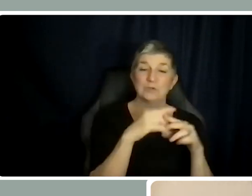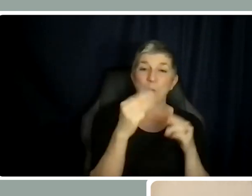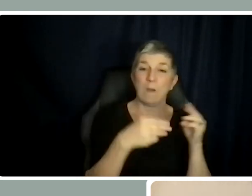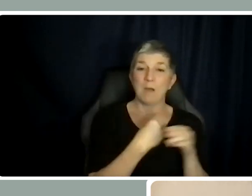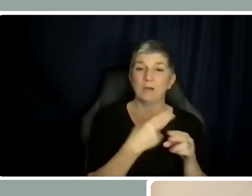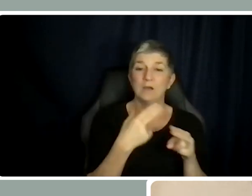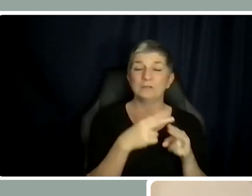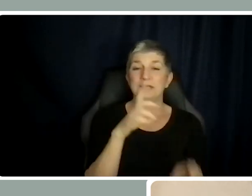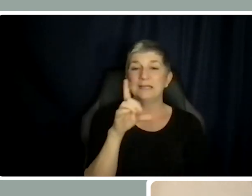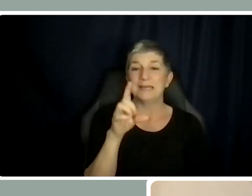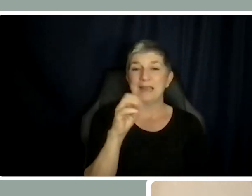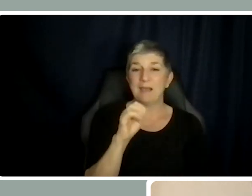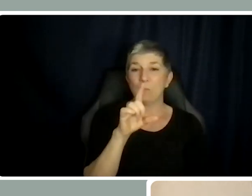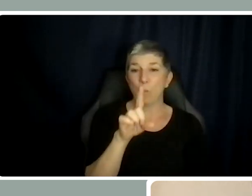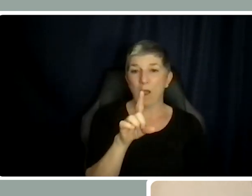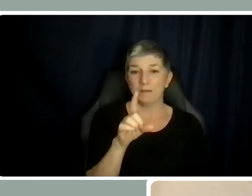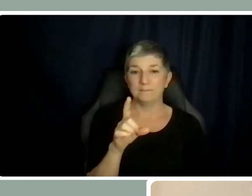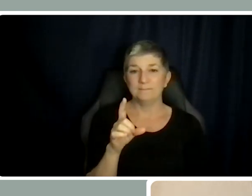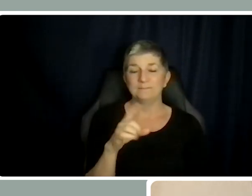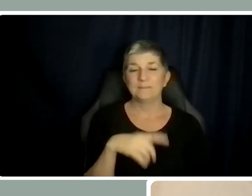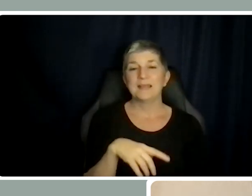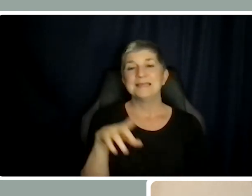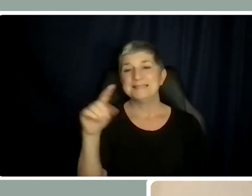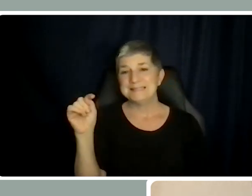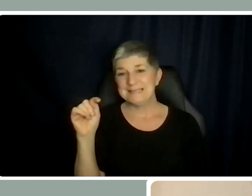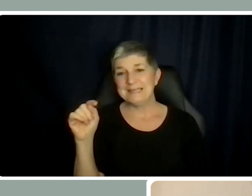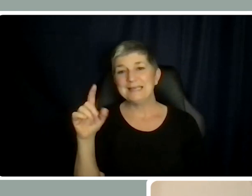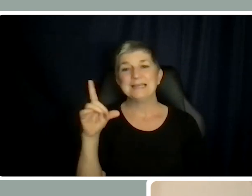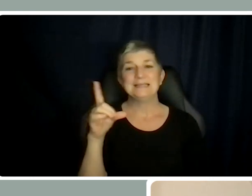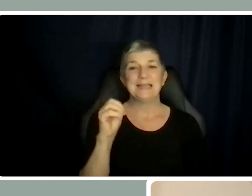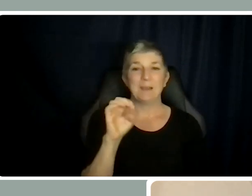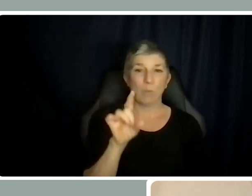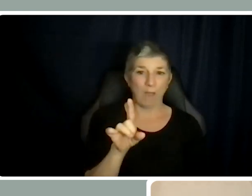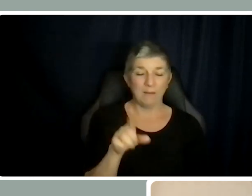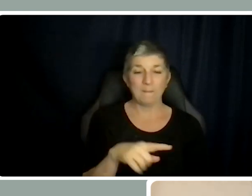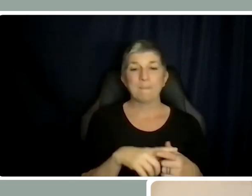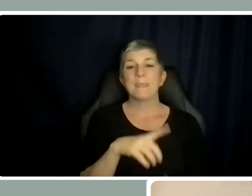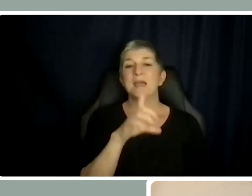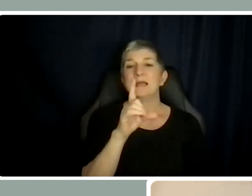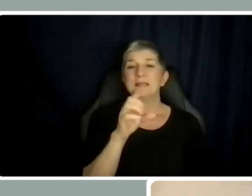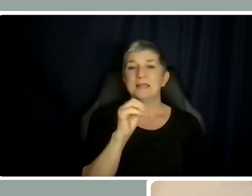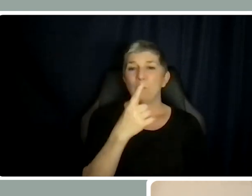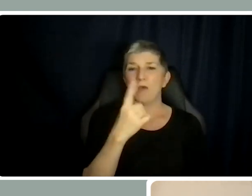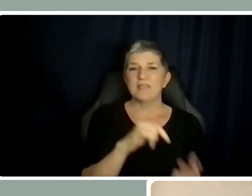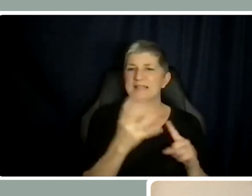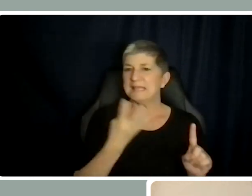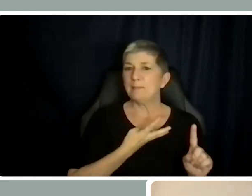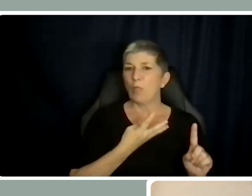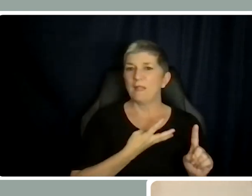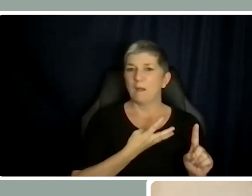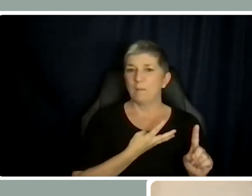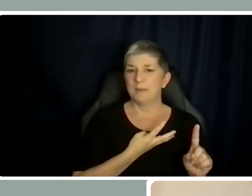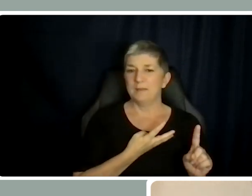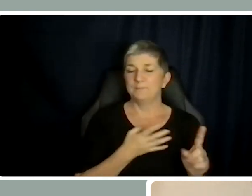called DM1, which is where you get the TDM1. And the DM1 is a chemotherapy. So it's